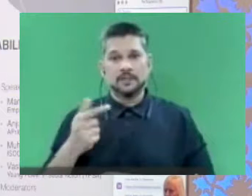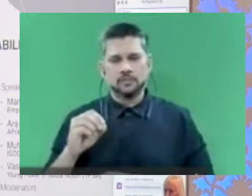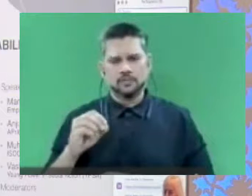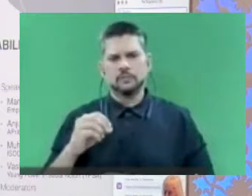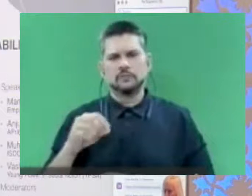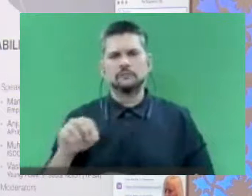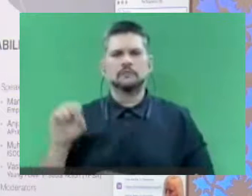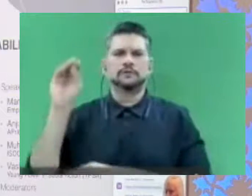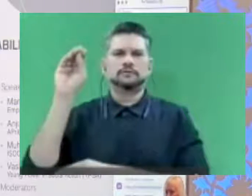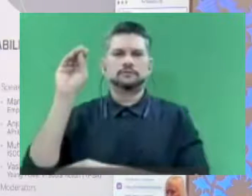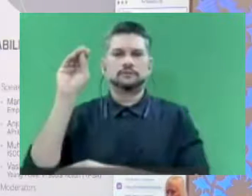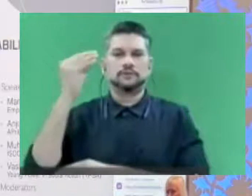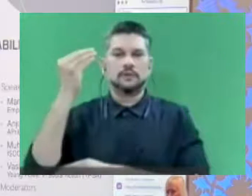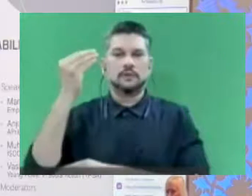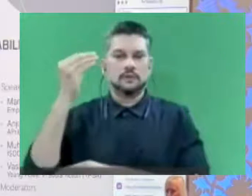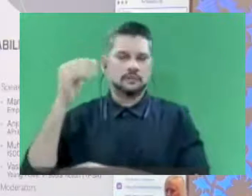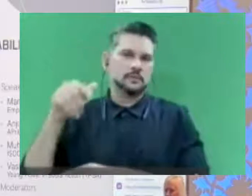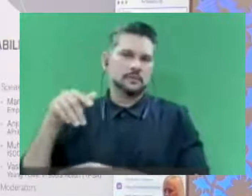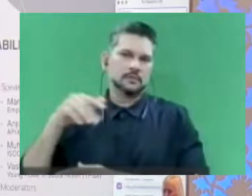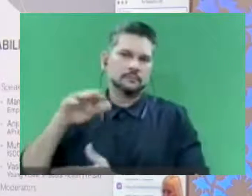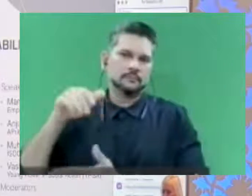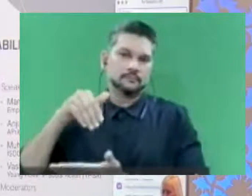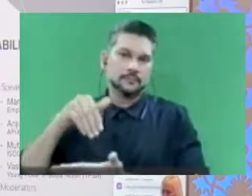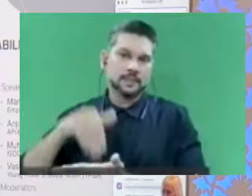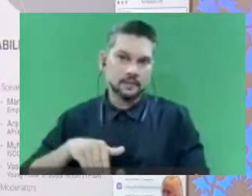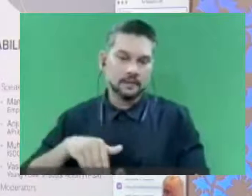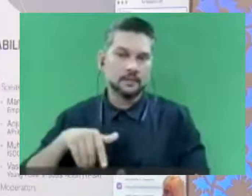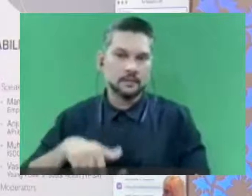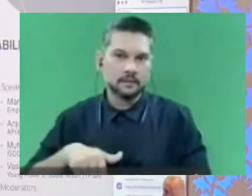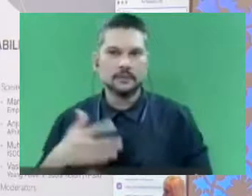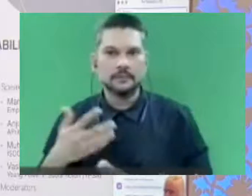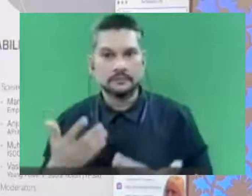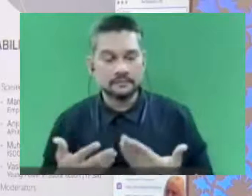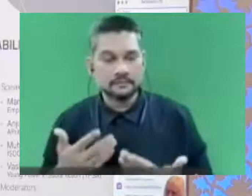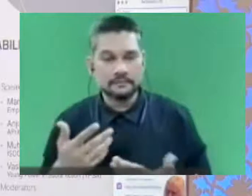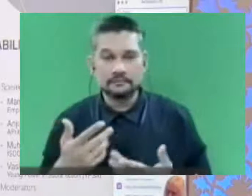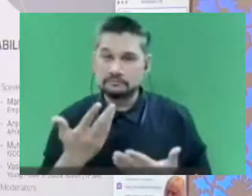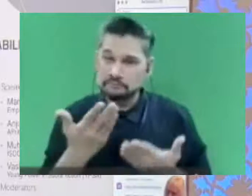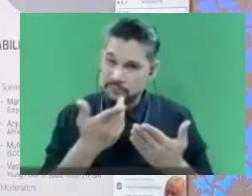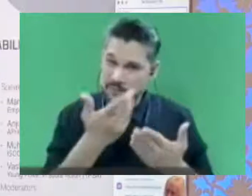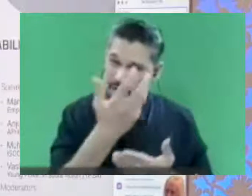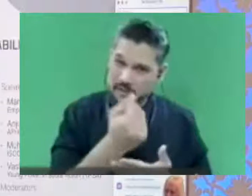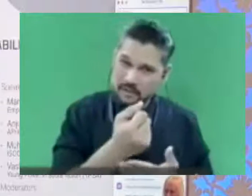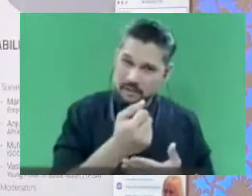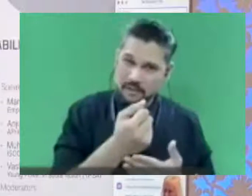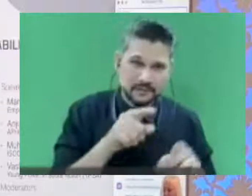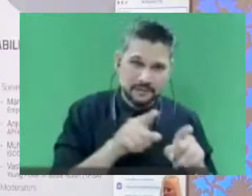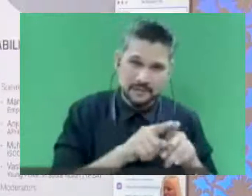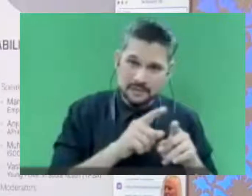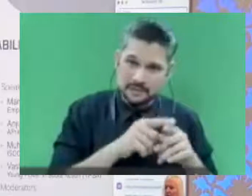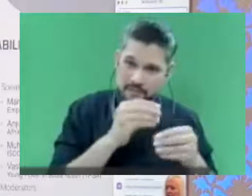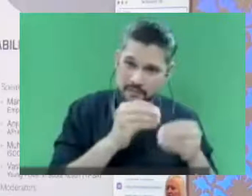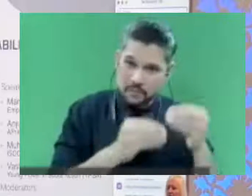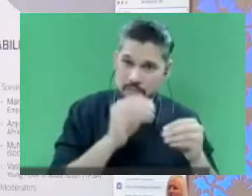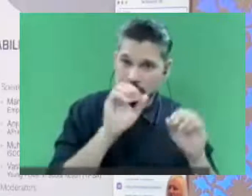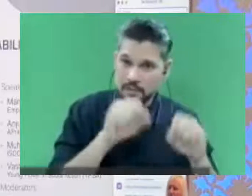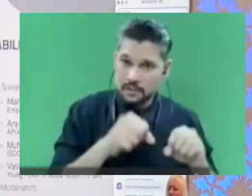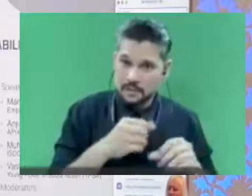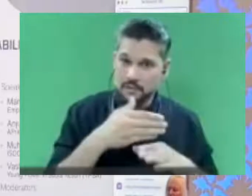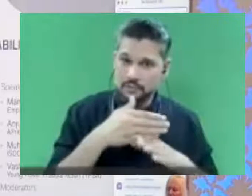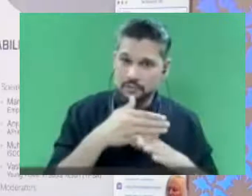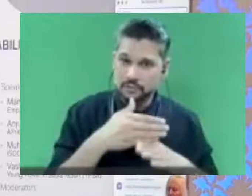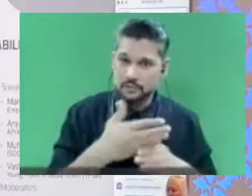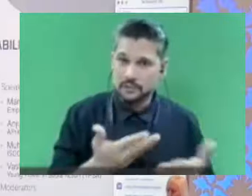Yeah, if you have another or maybe similar issues, maybe you can share it. Thank you. Thank you.